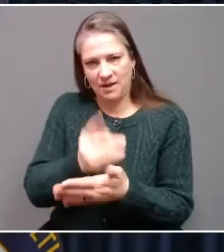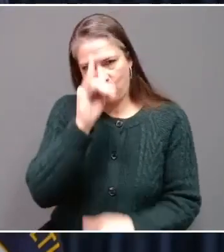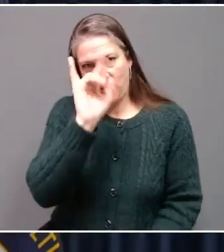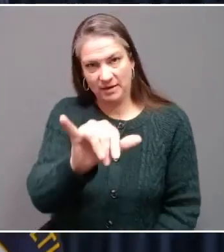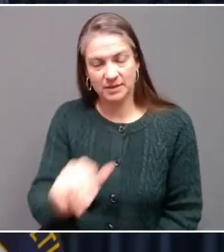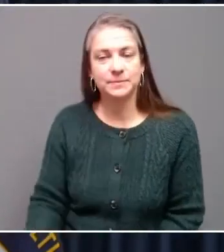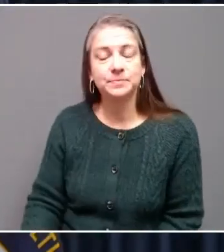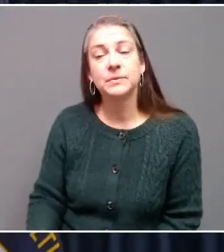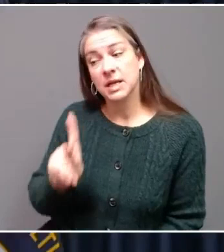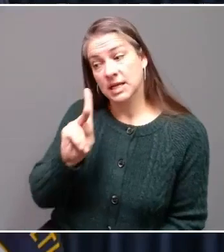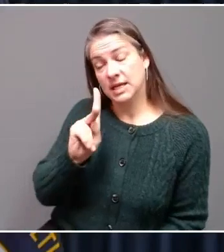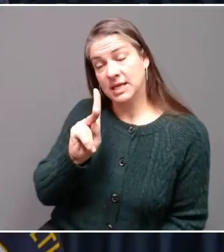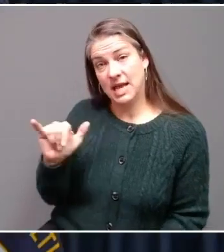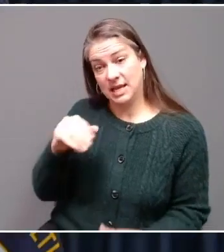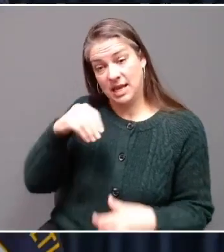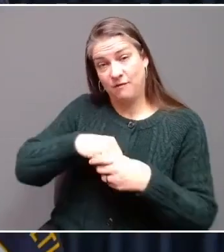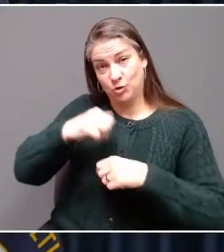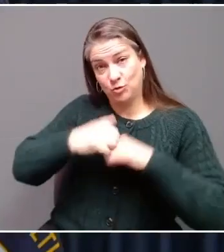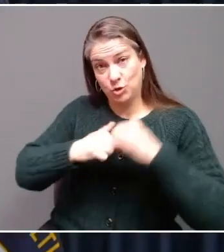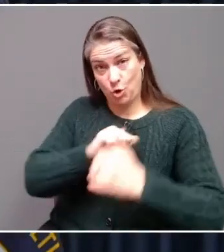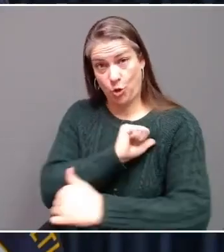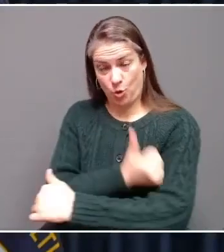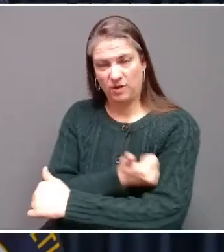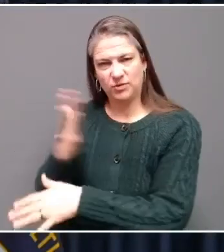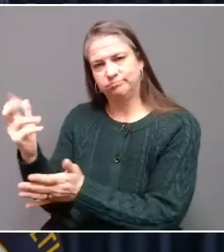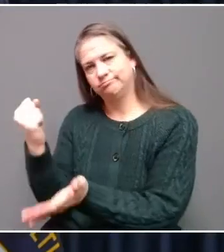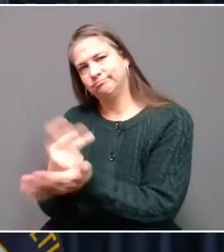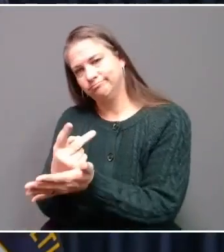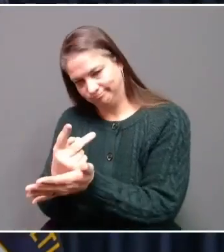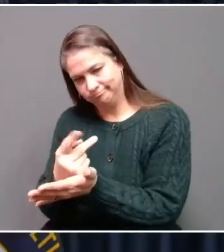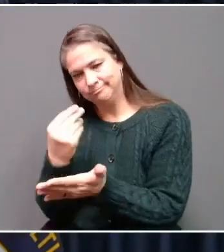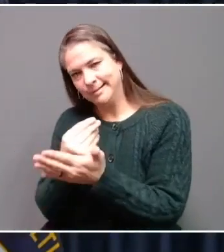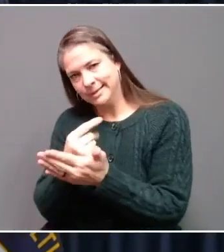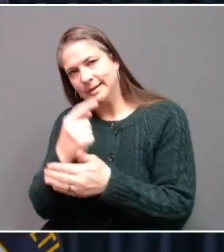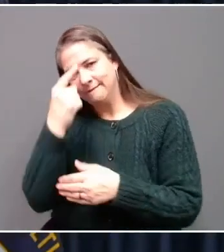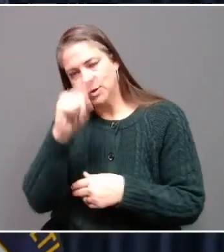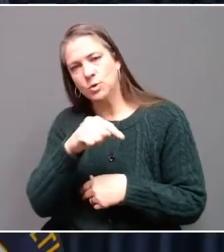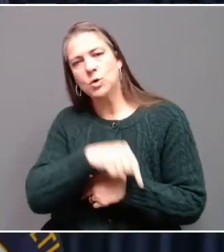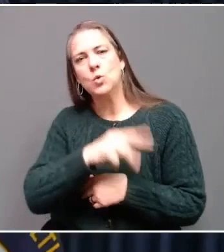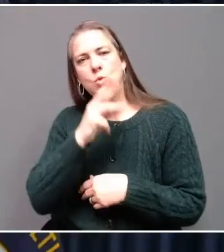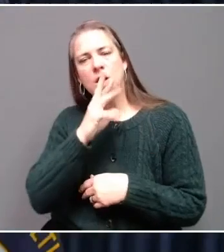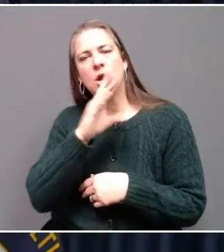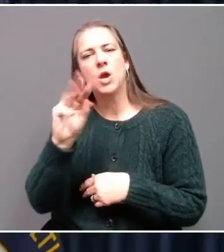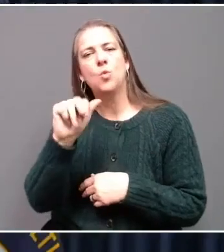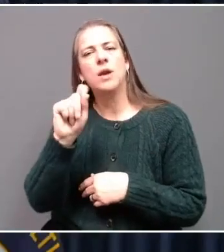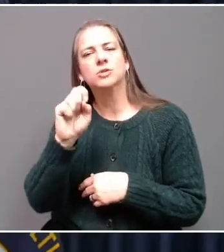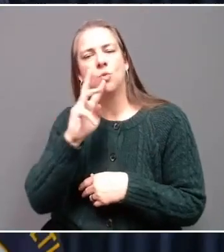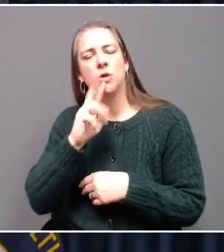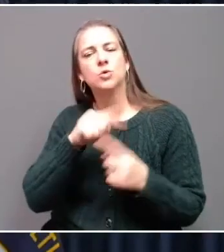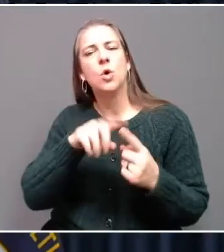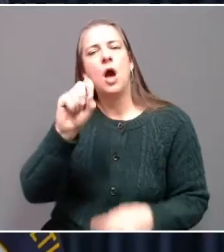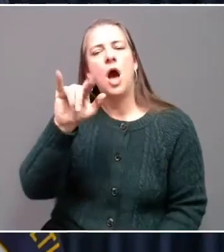Kentucky Infrastructure Authority has been approved for $2.8 million for water and wastewater services to the Olive Branch subdivision. That was